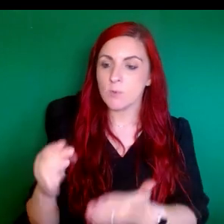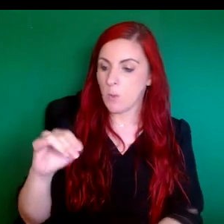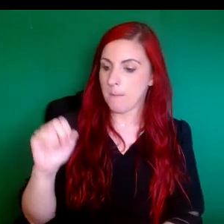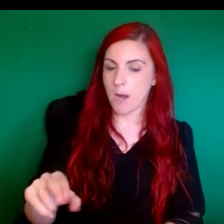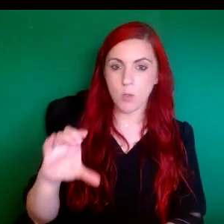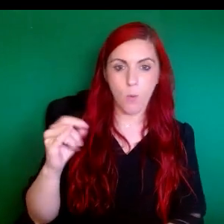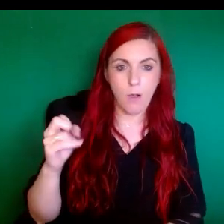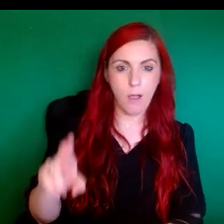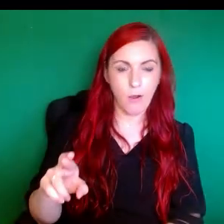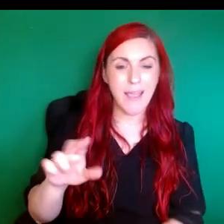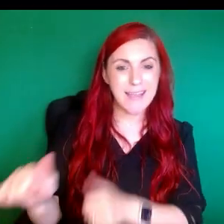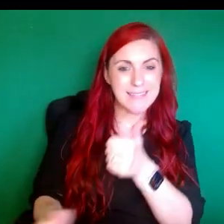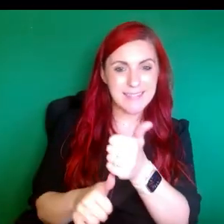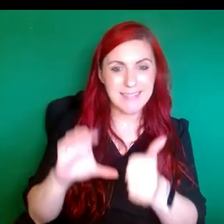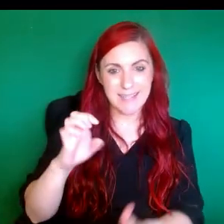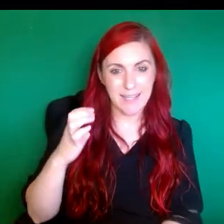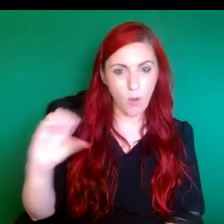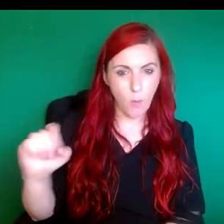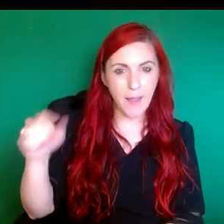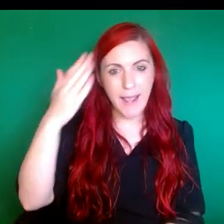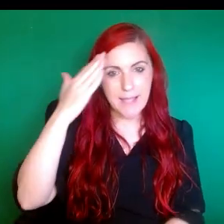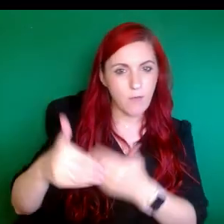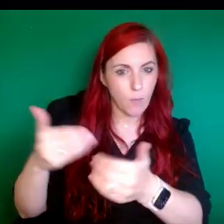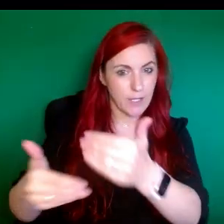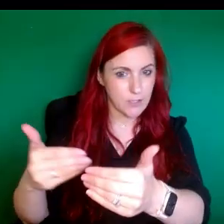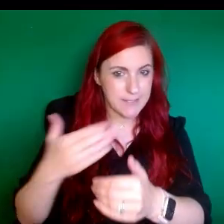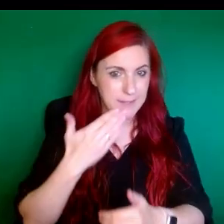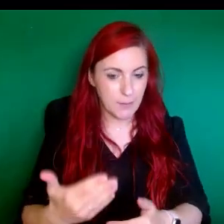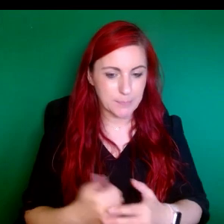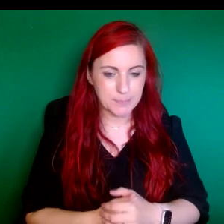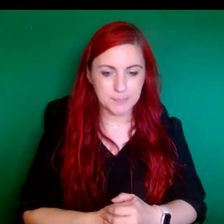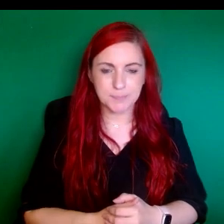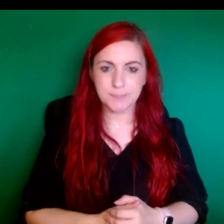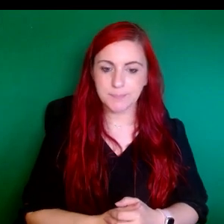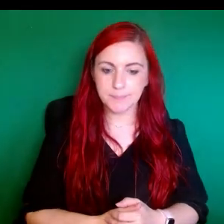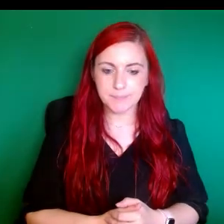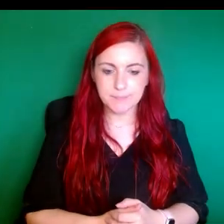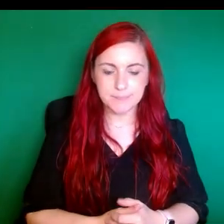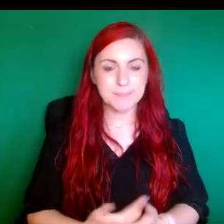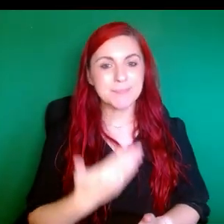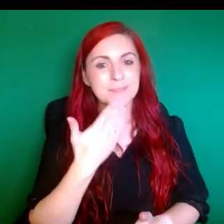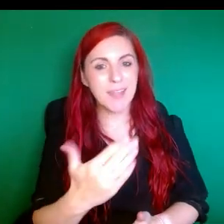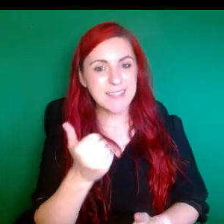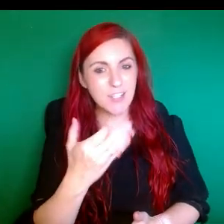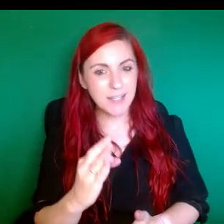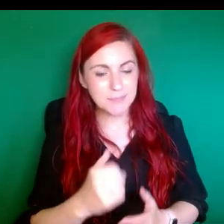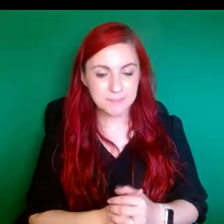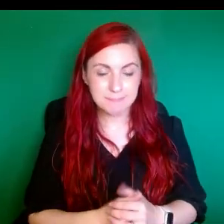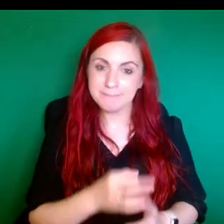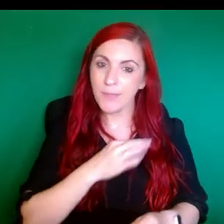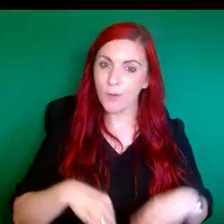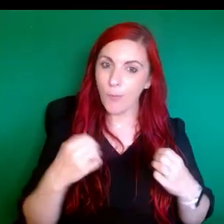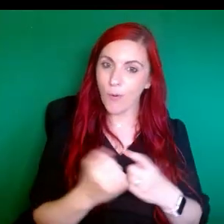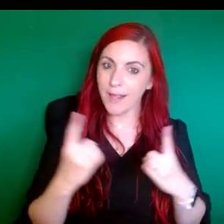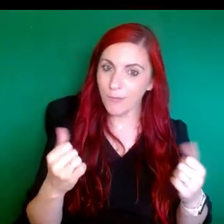of Operations. Thank you. Thank you, Aisling, and good morning, everyone. Every